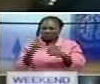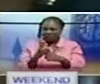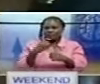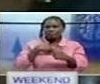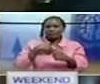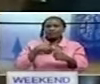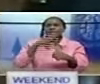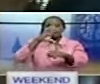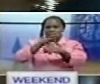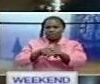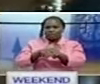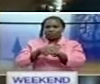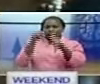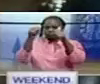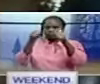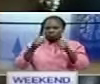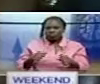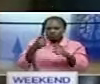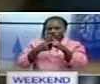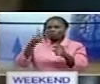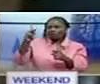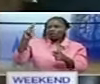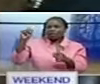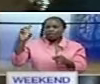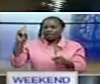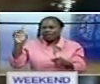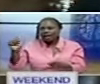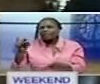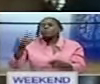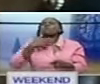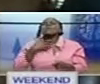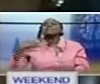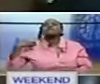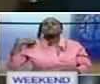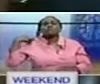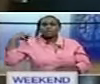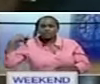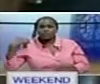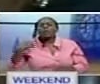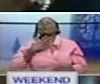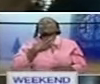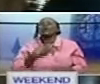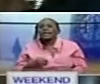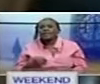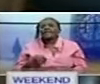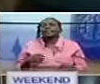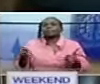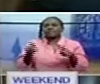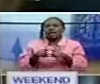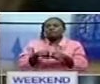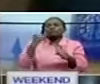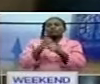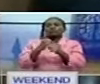I found an advertisement from Kenya National Association of the Deaf. They were looking for a volunteer, someone who is willing or has already done